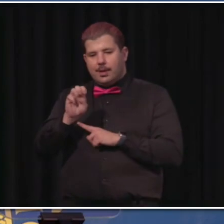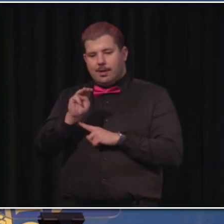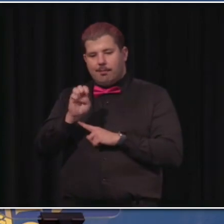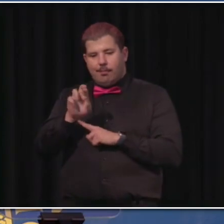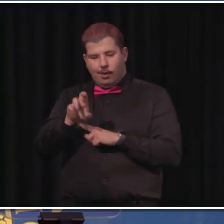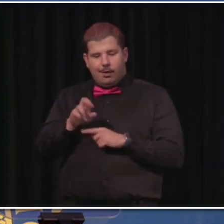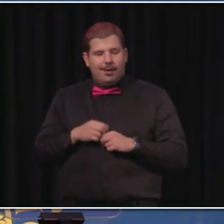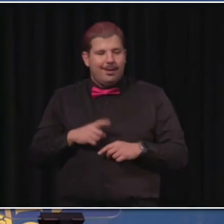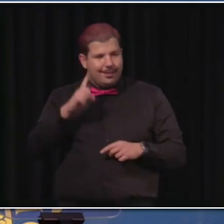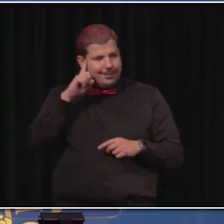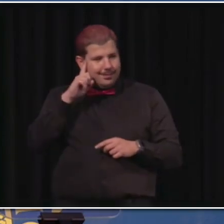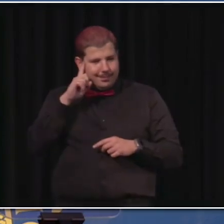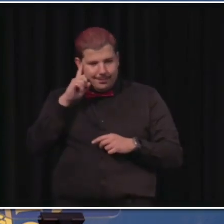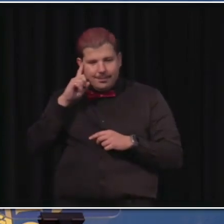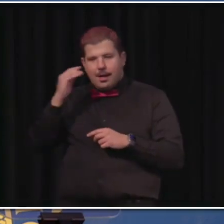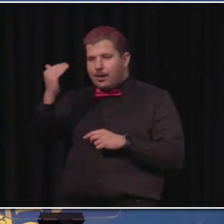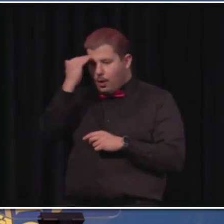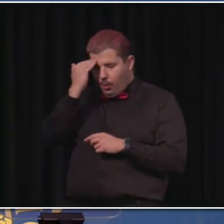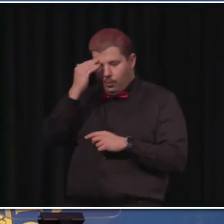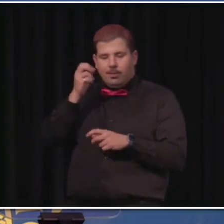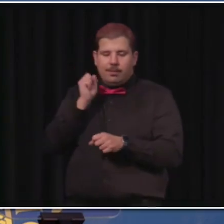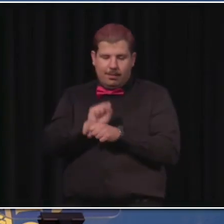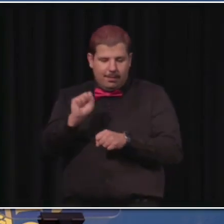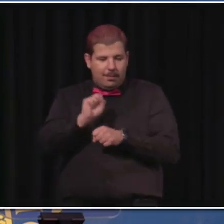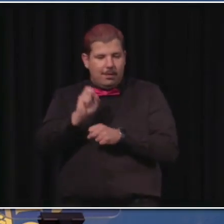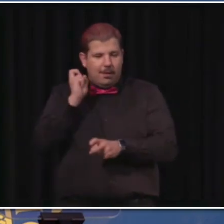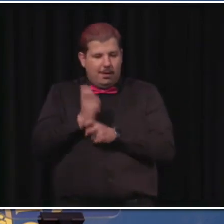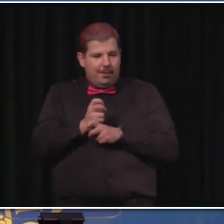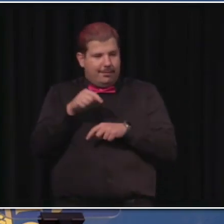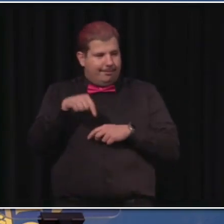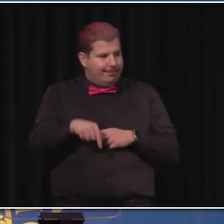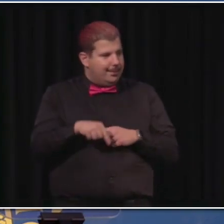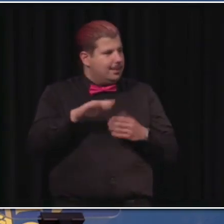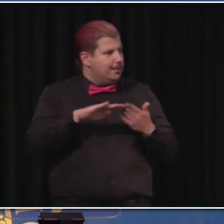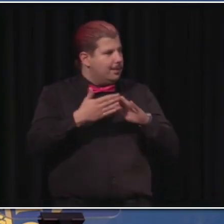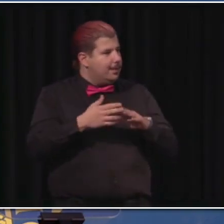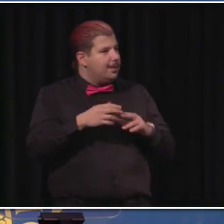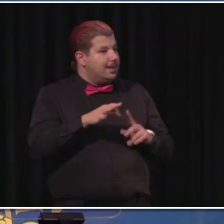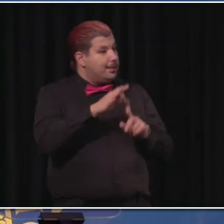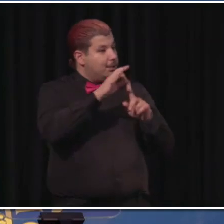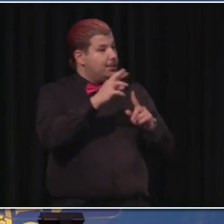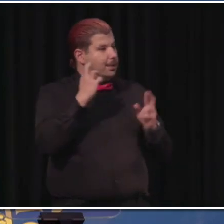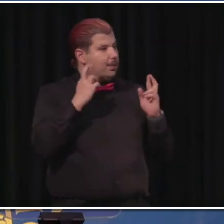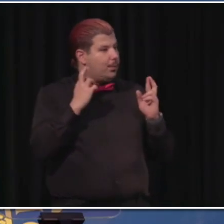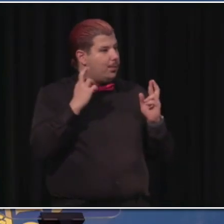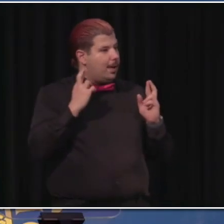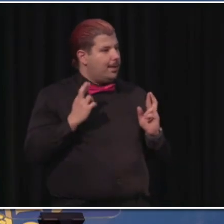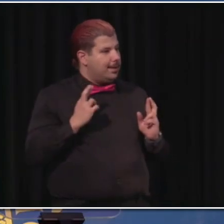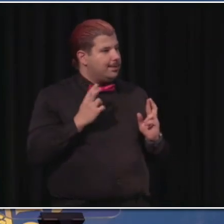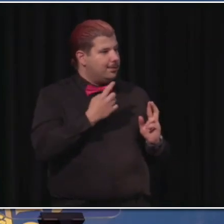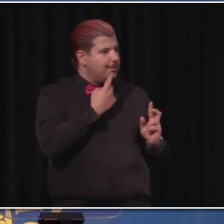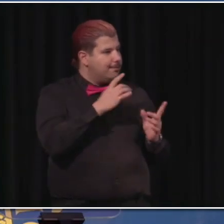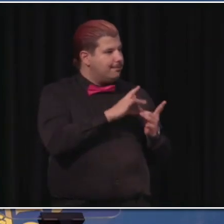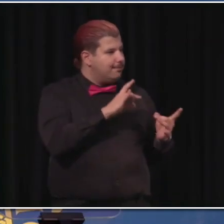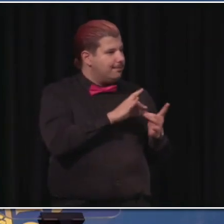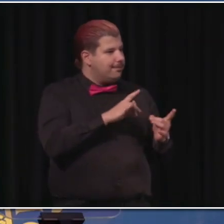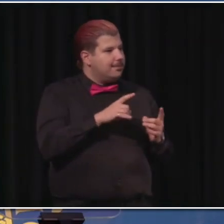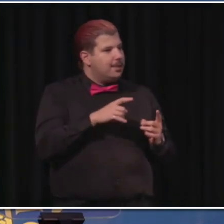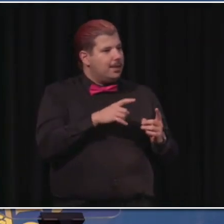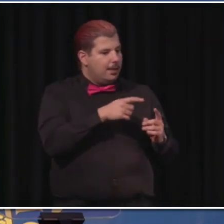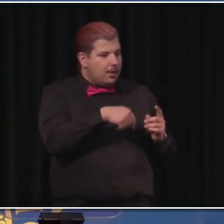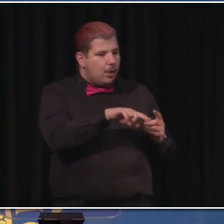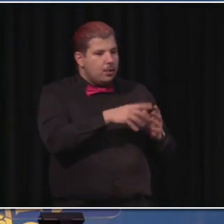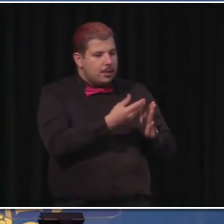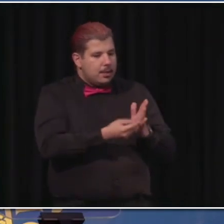work very, very hard to do the right thing for this community, especially, rabbis, as you said, for those that are left in the